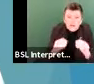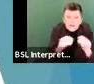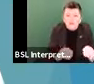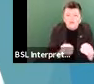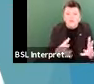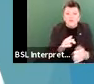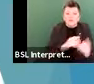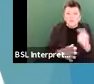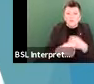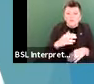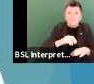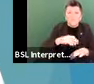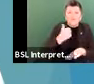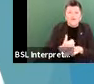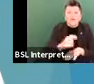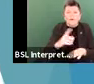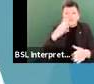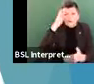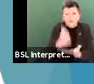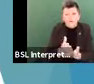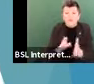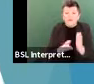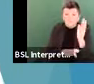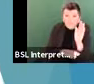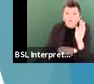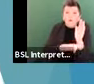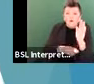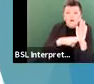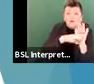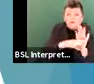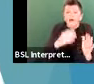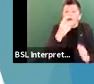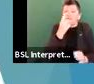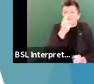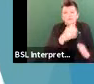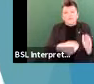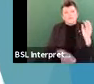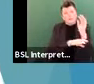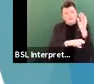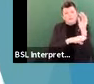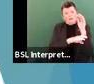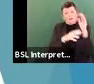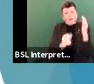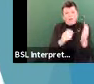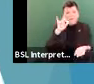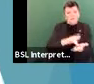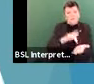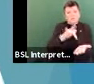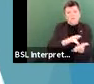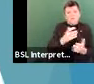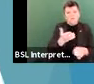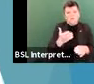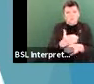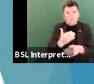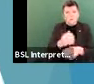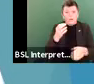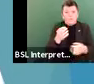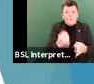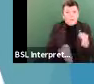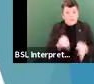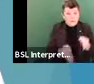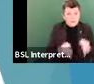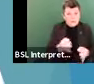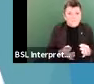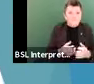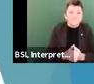progress and the capacity of the middle class to have a central role in politics. What we argue